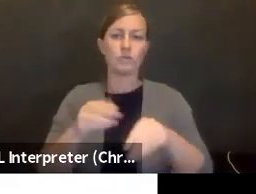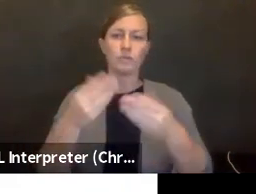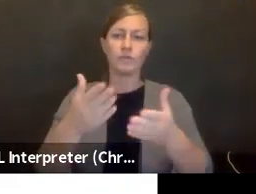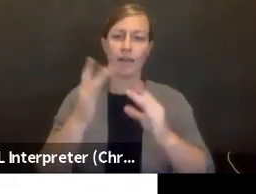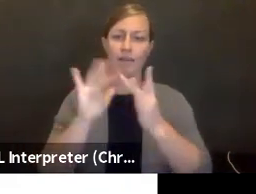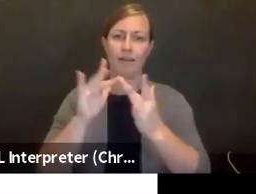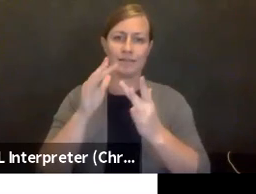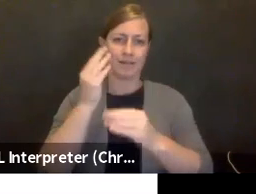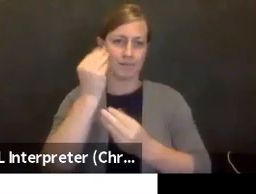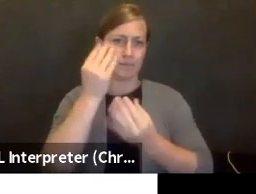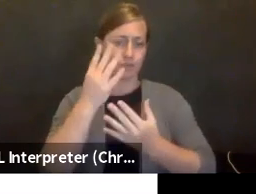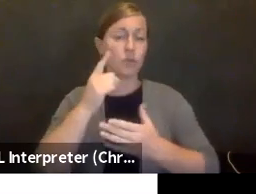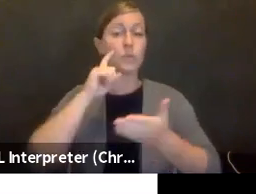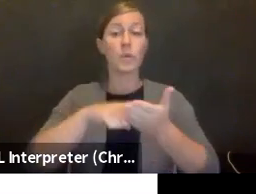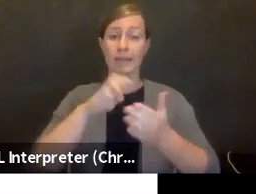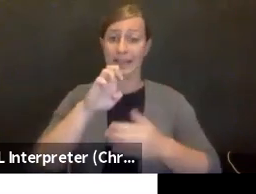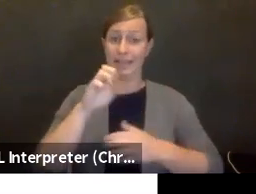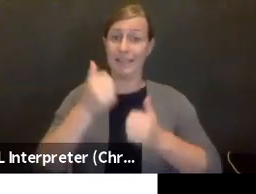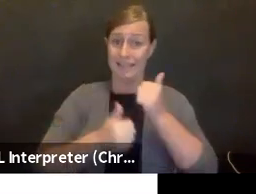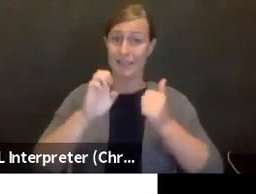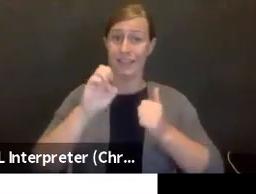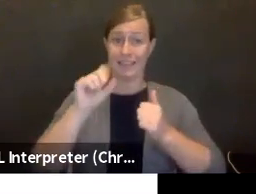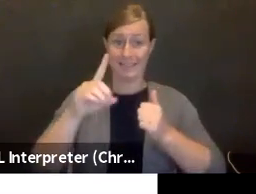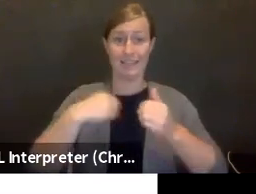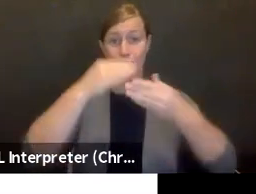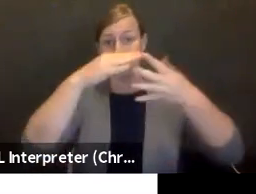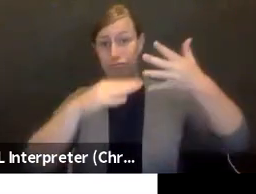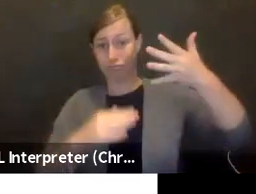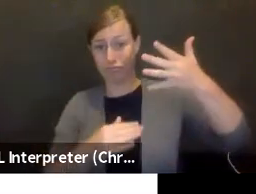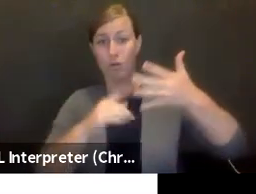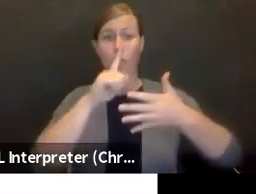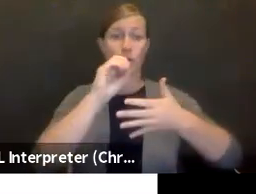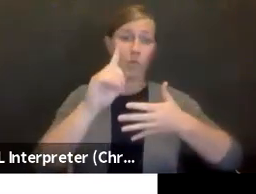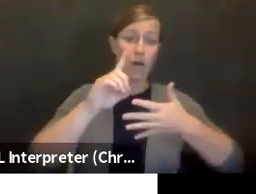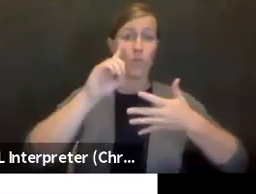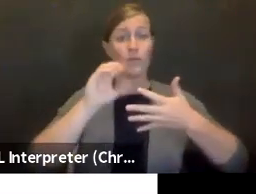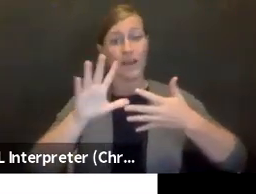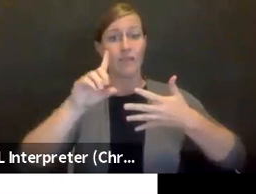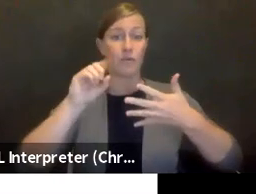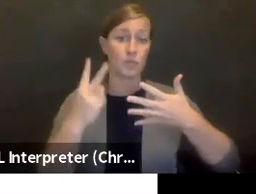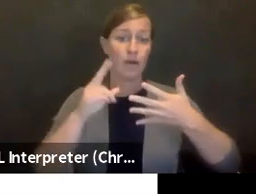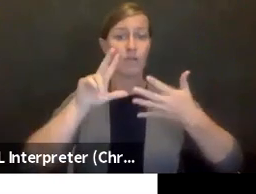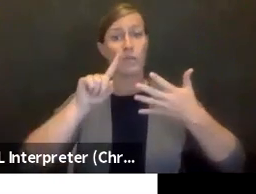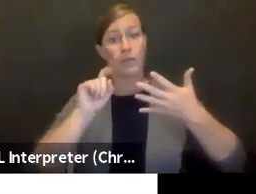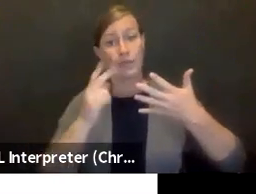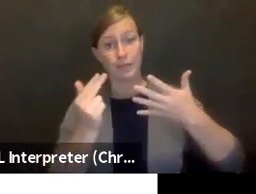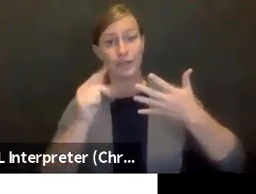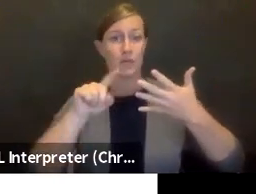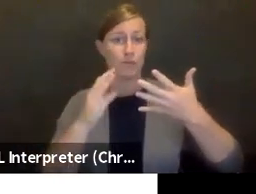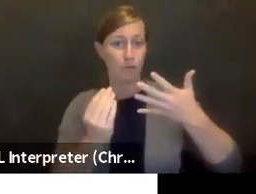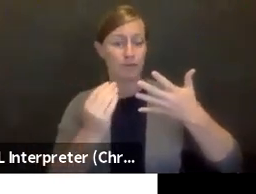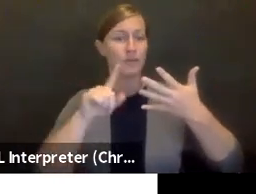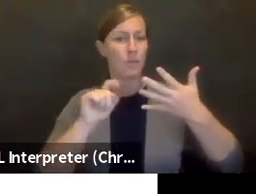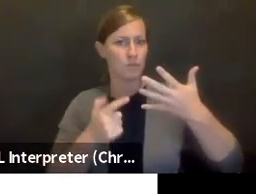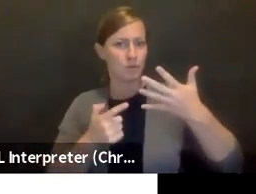you'll notice each ESD is listed. ESD 101, ESD 105, 112, 113, 114,